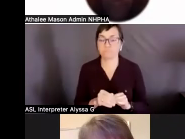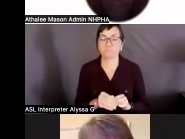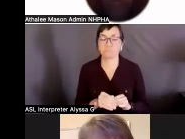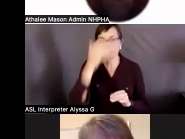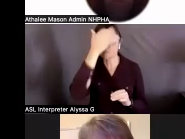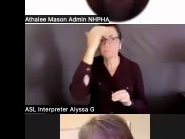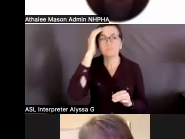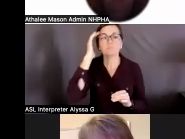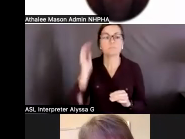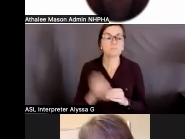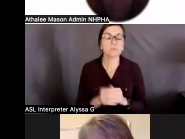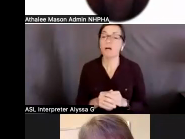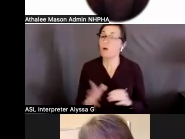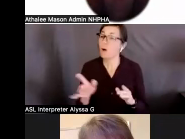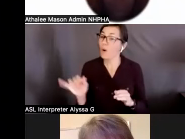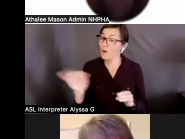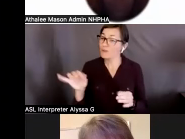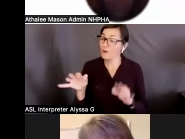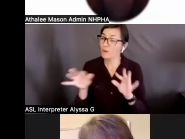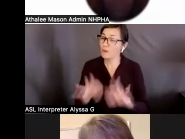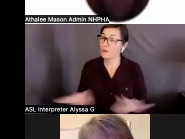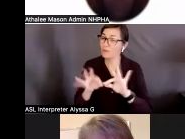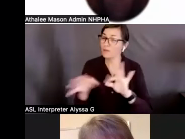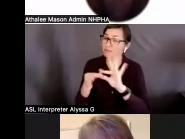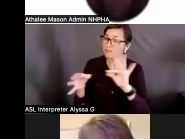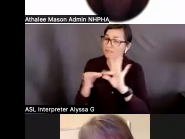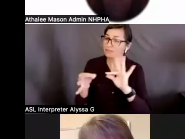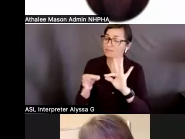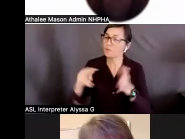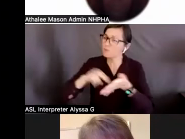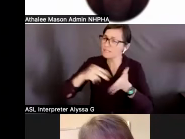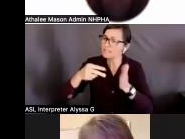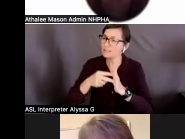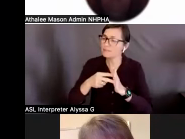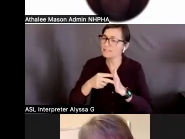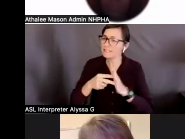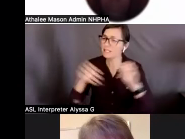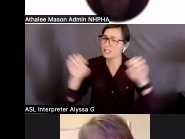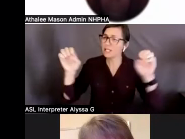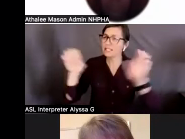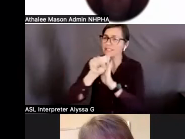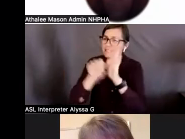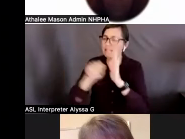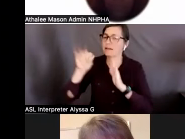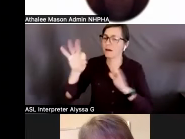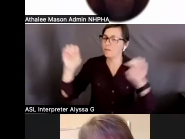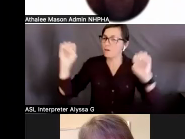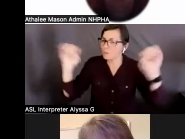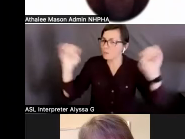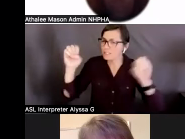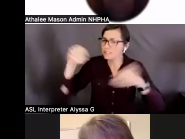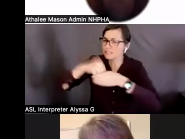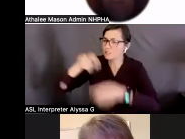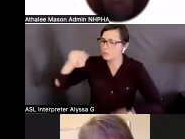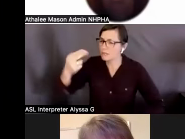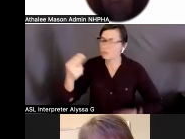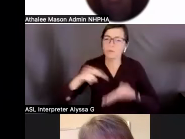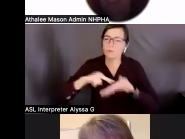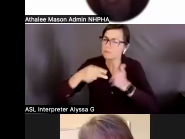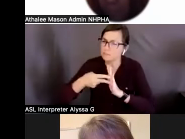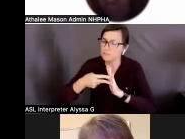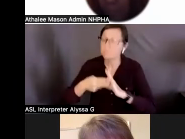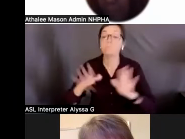And I think it's important to talk about too, what does the state of emergency mean in New Hampshire? So a state of emergency can be